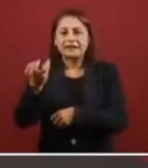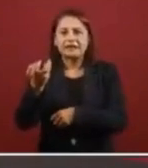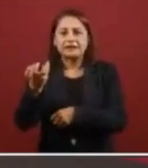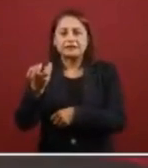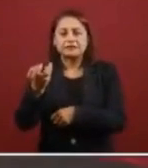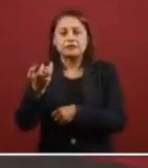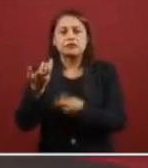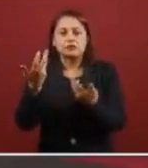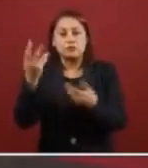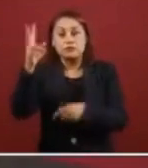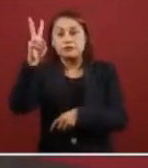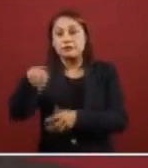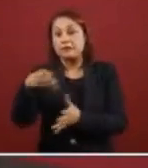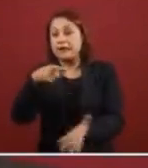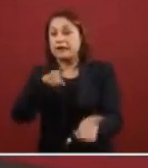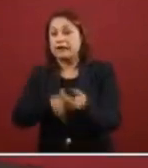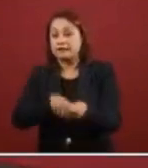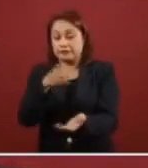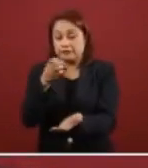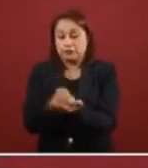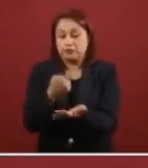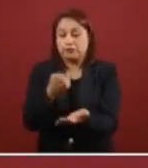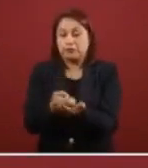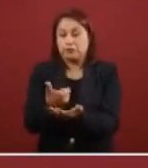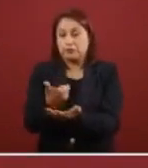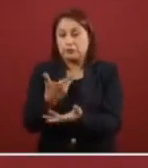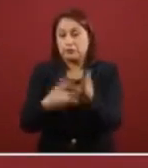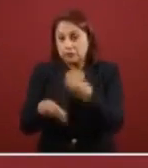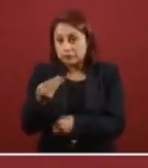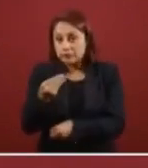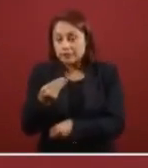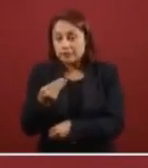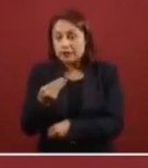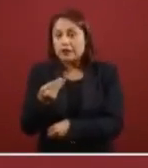It's not like other branches of the economy.